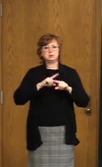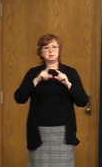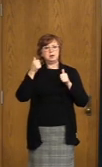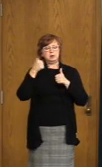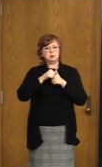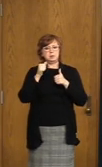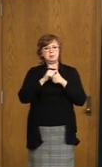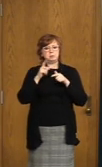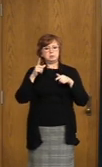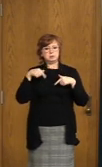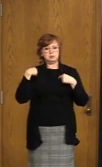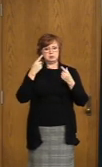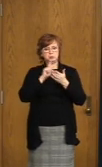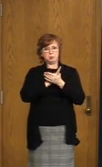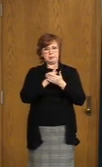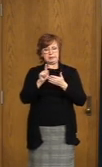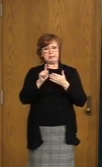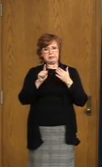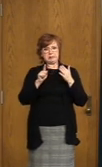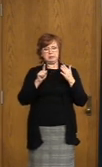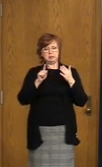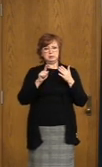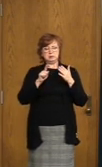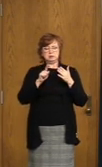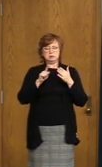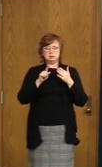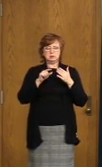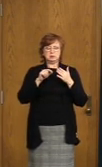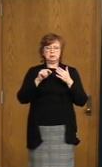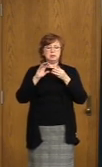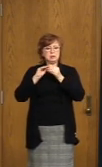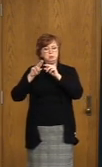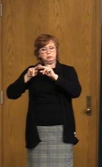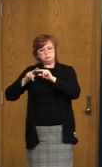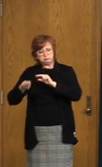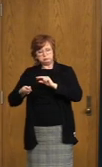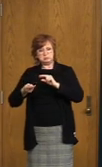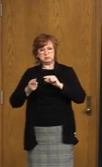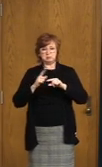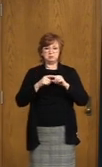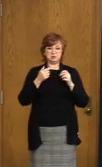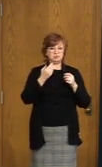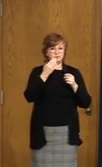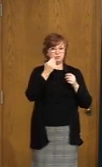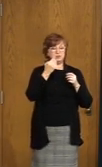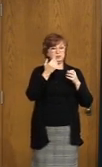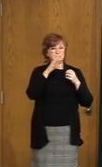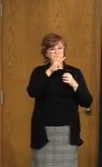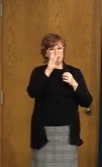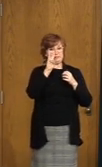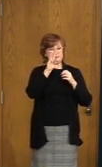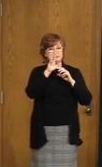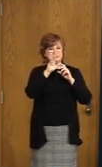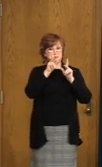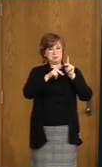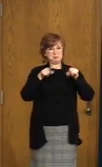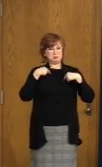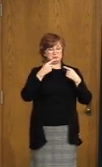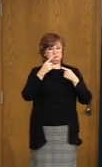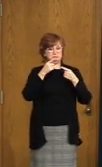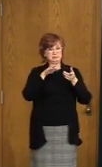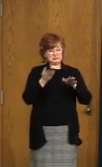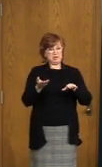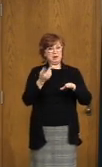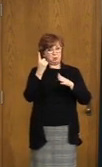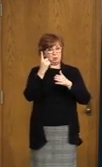course, losing friends and family, and many notable people, personalities, Mr. Woods, others have passed away. And, we have